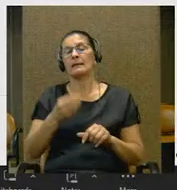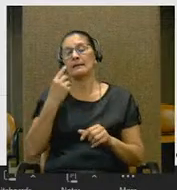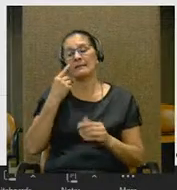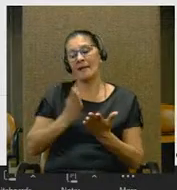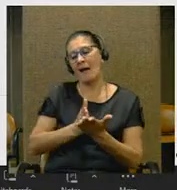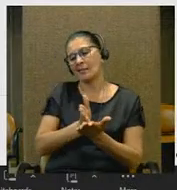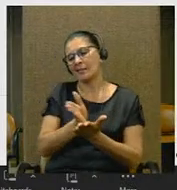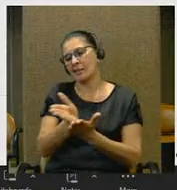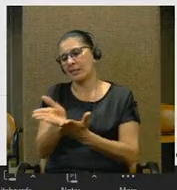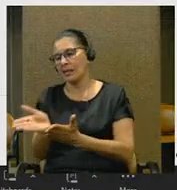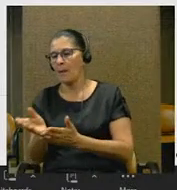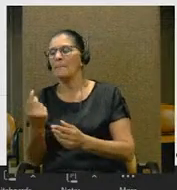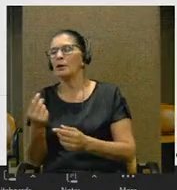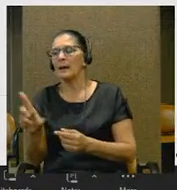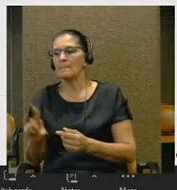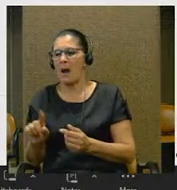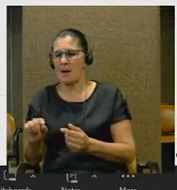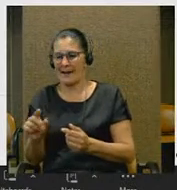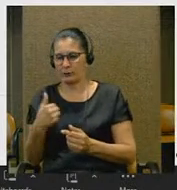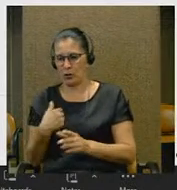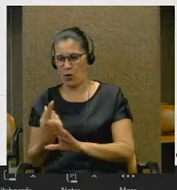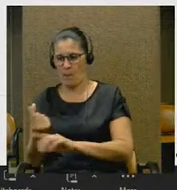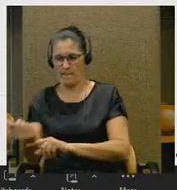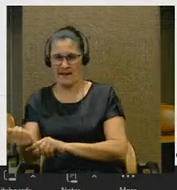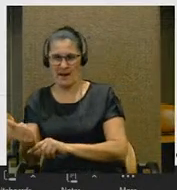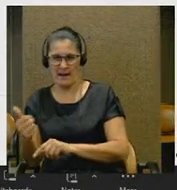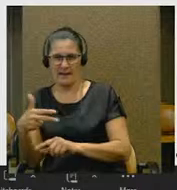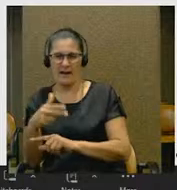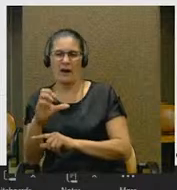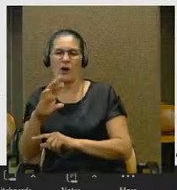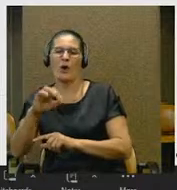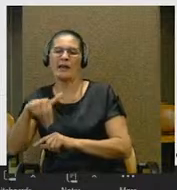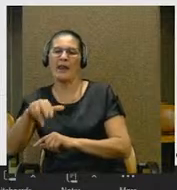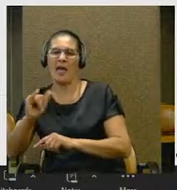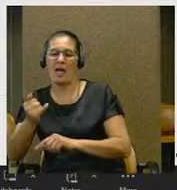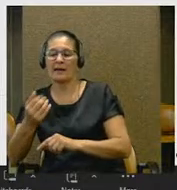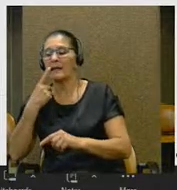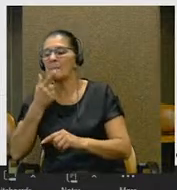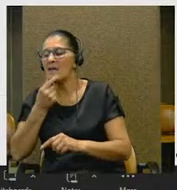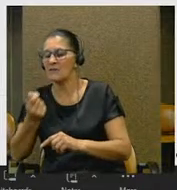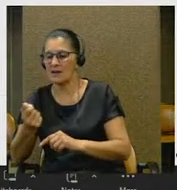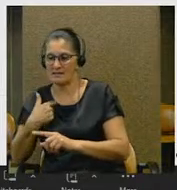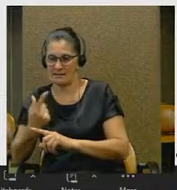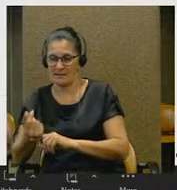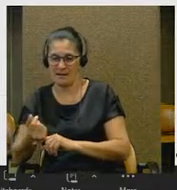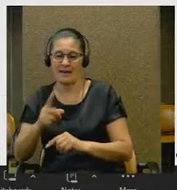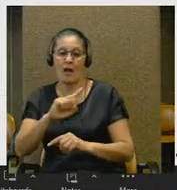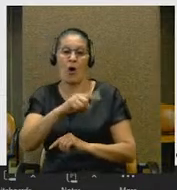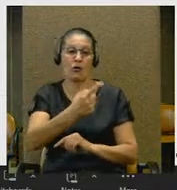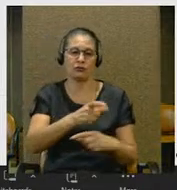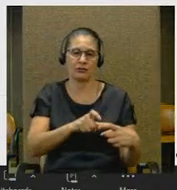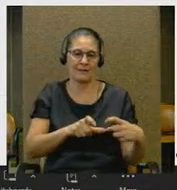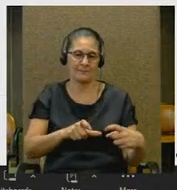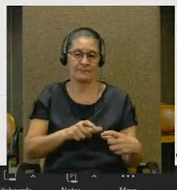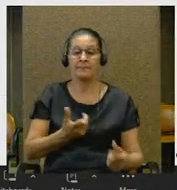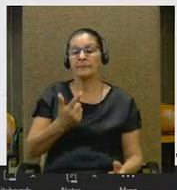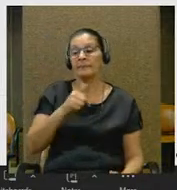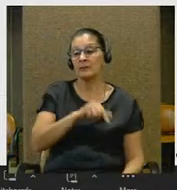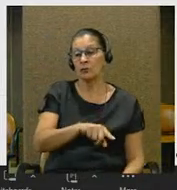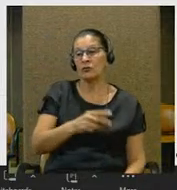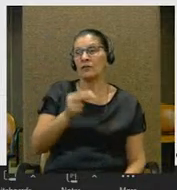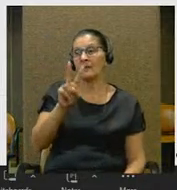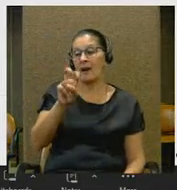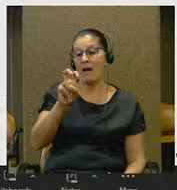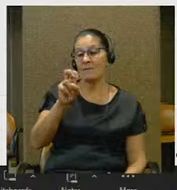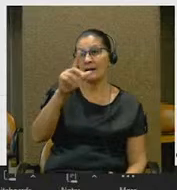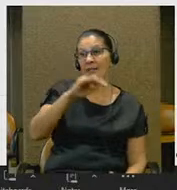prescription opioids. So around 2010, you begin to see this orange line increasing with deaths related to,